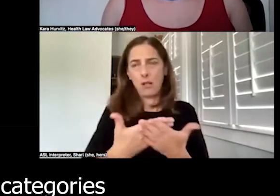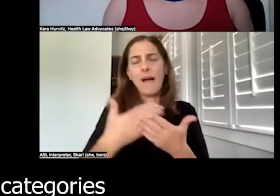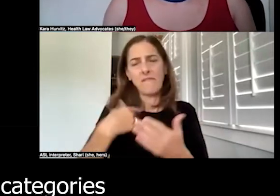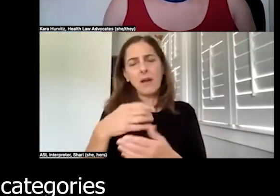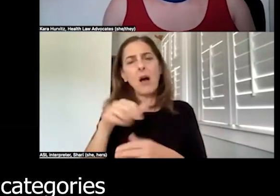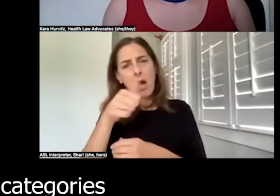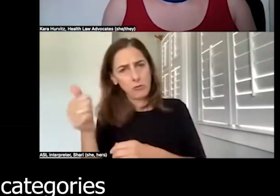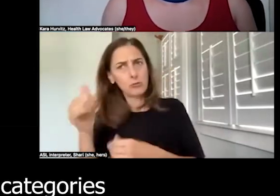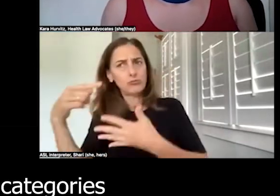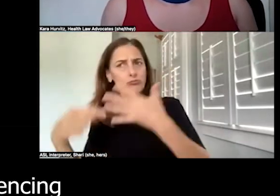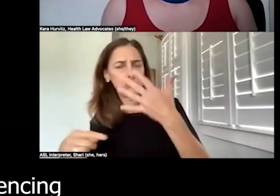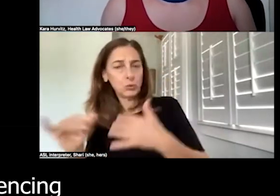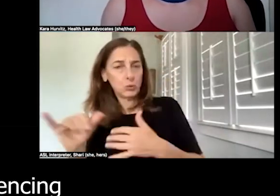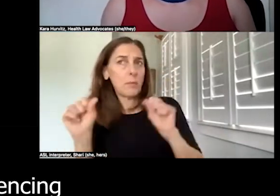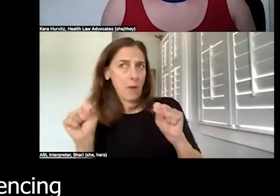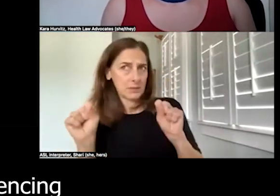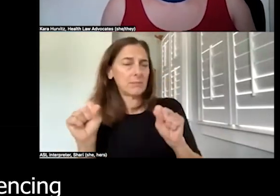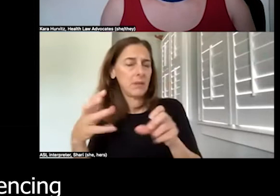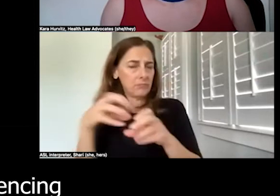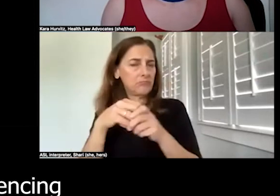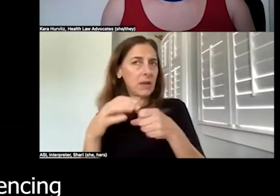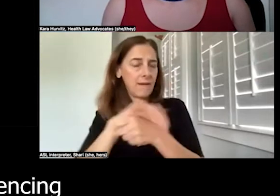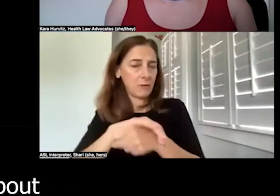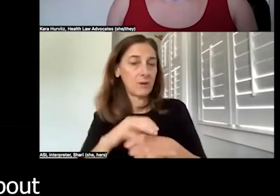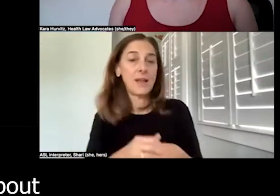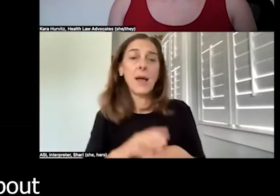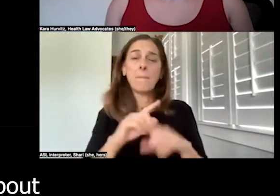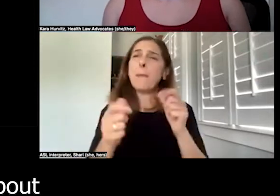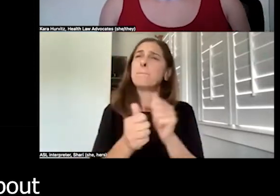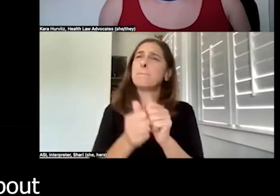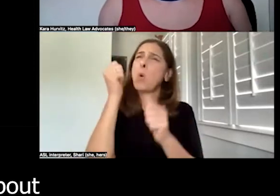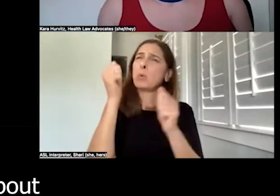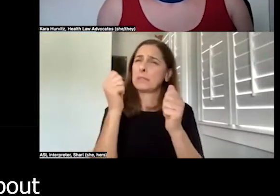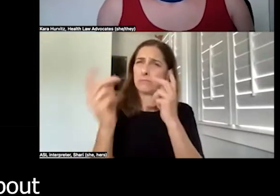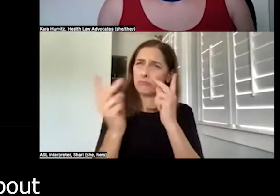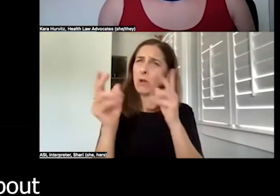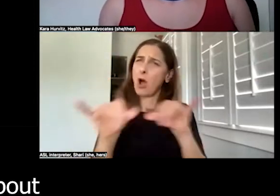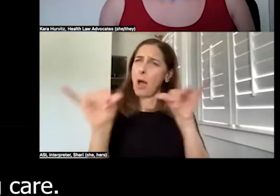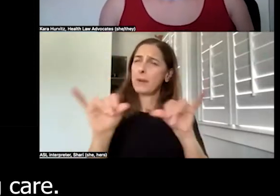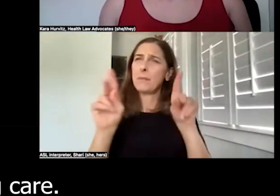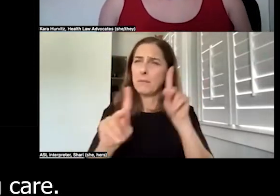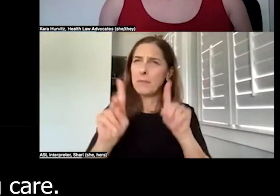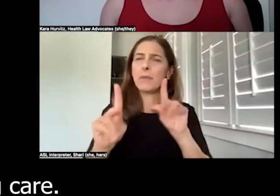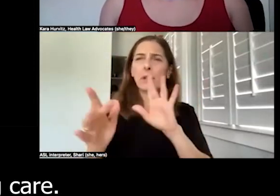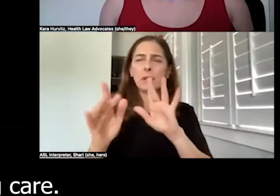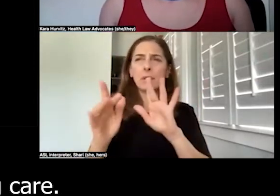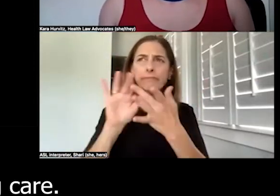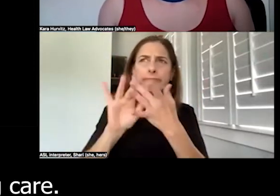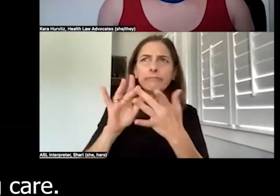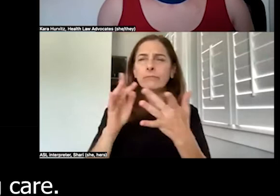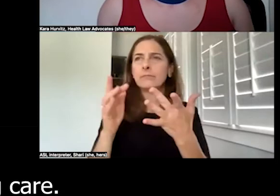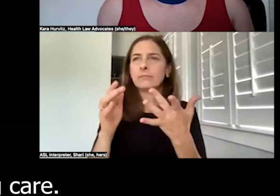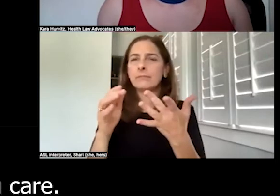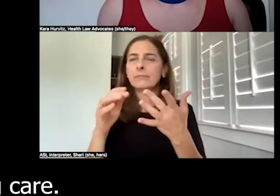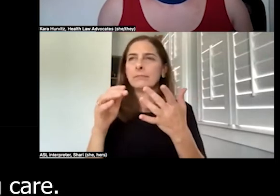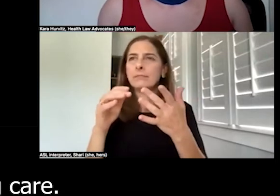big categories that folks are often referencing when they're talking about medical gender affirming